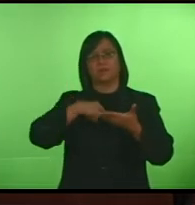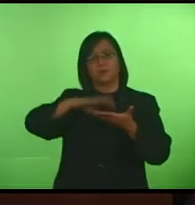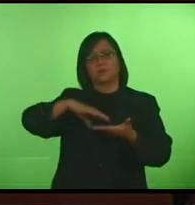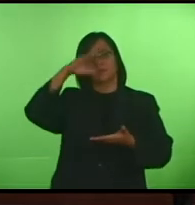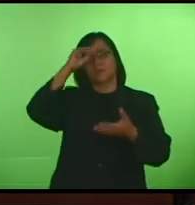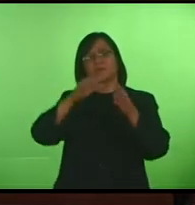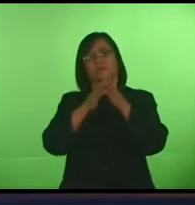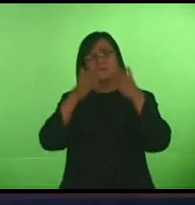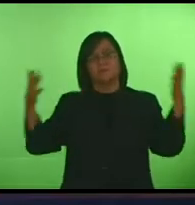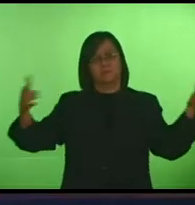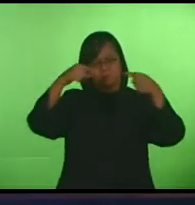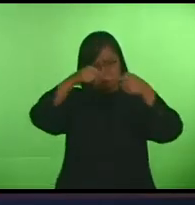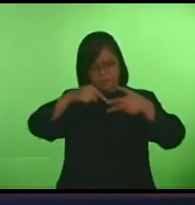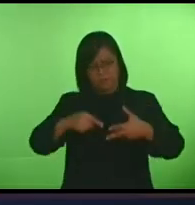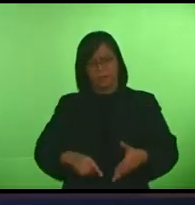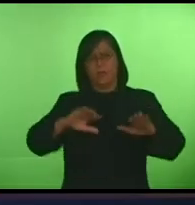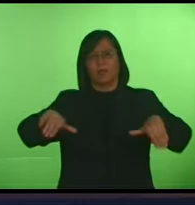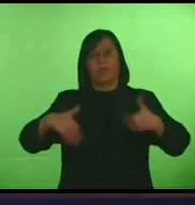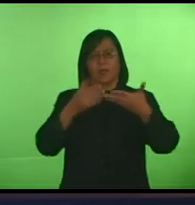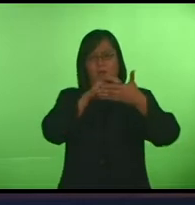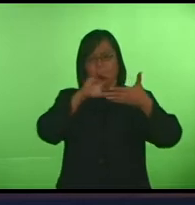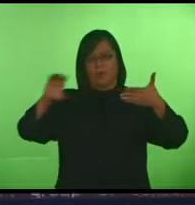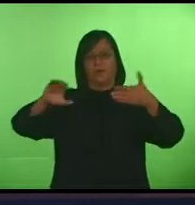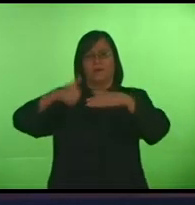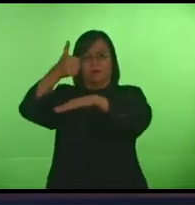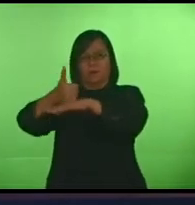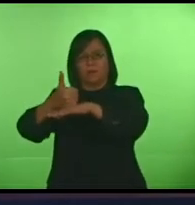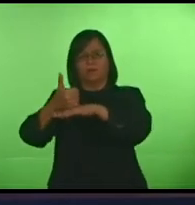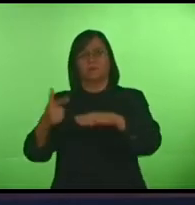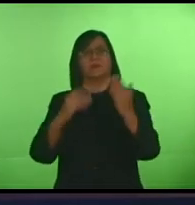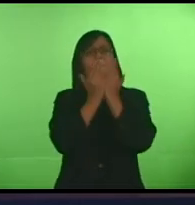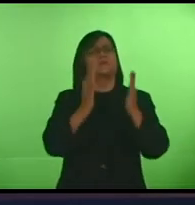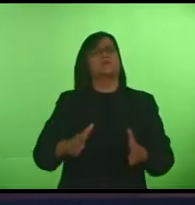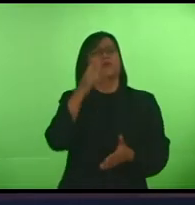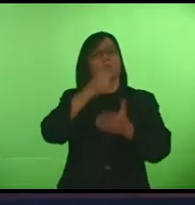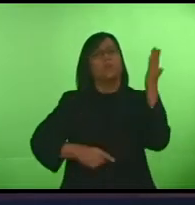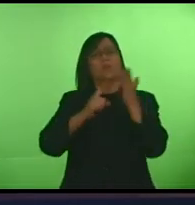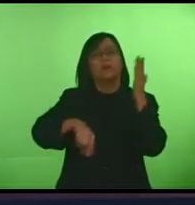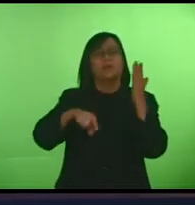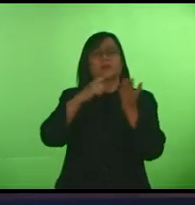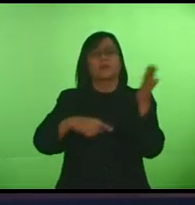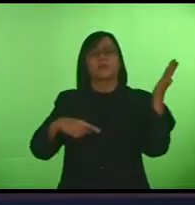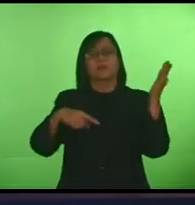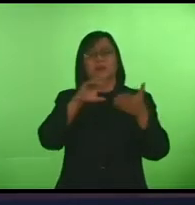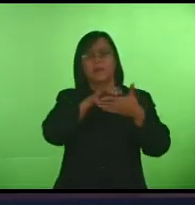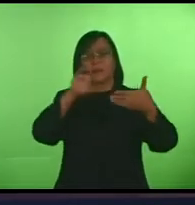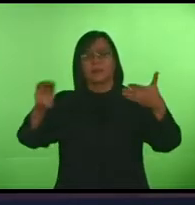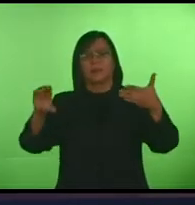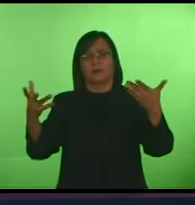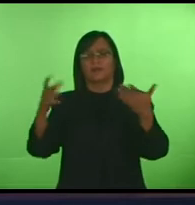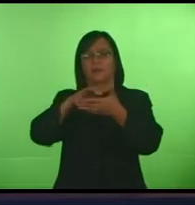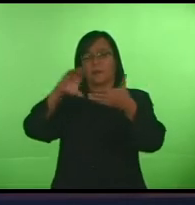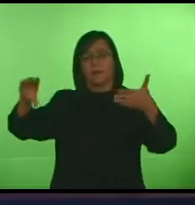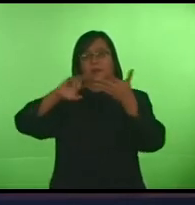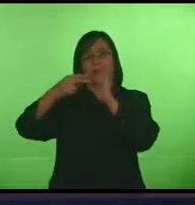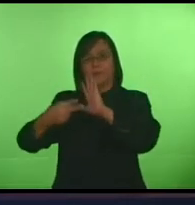Now students, what is a paragraph? A paragraph is a group of sentences that is self-contained